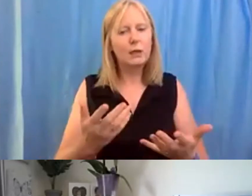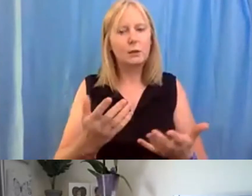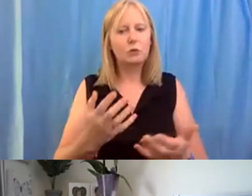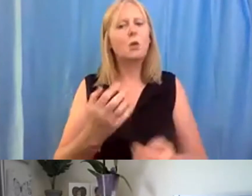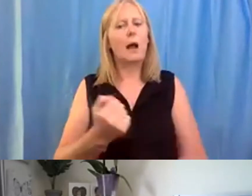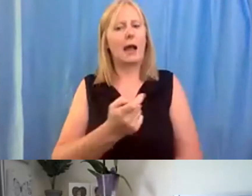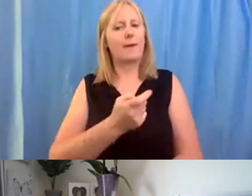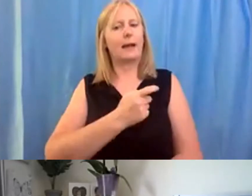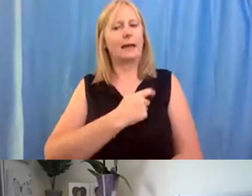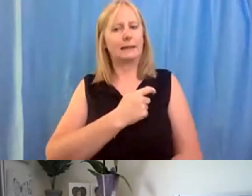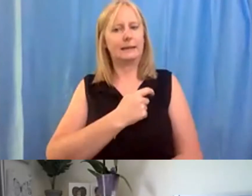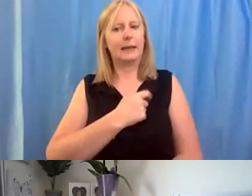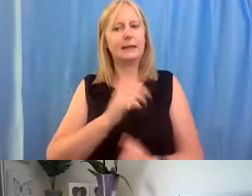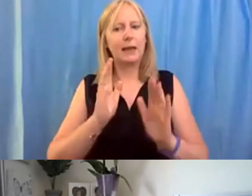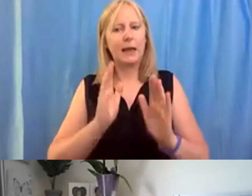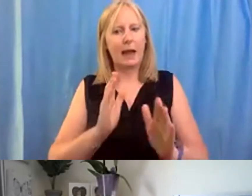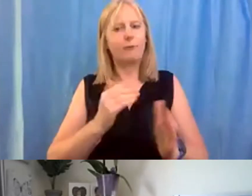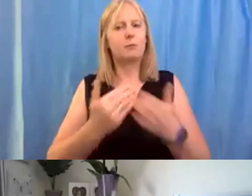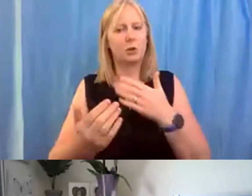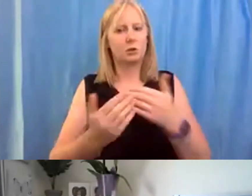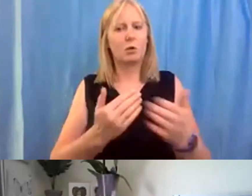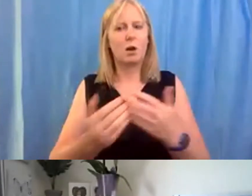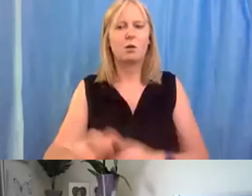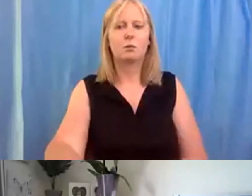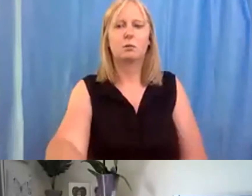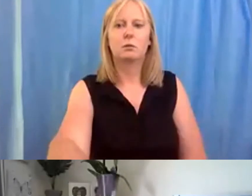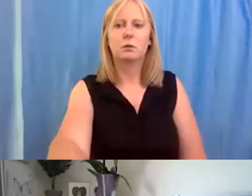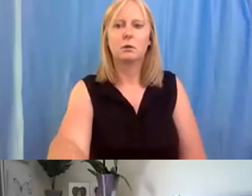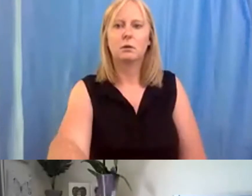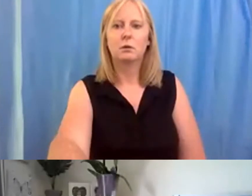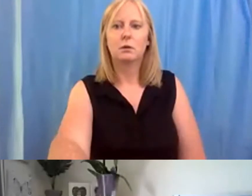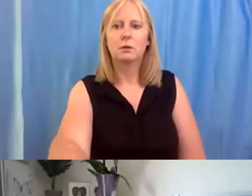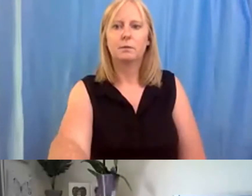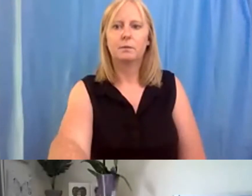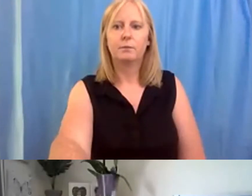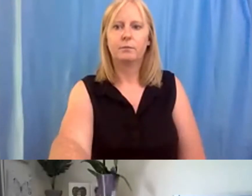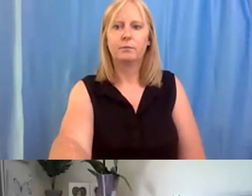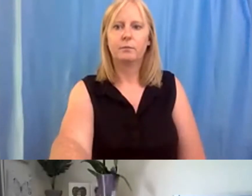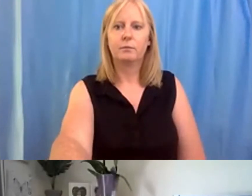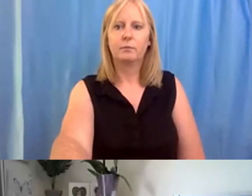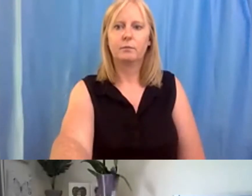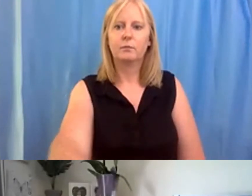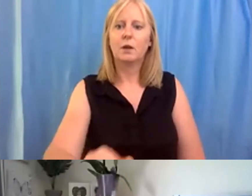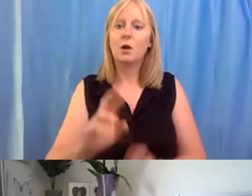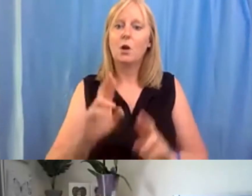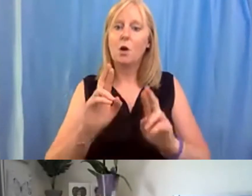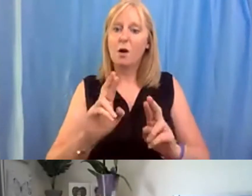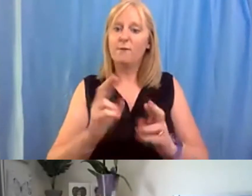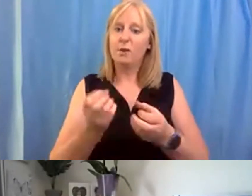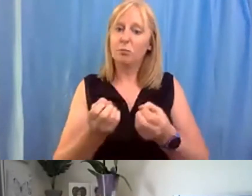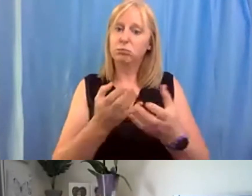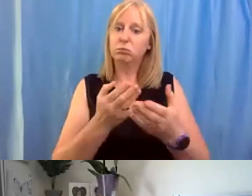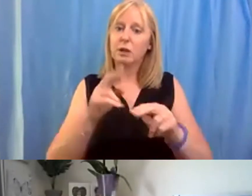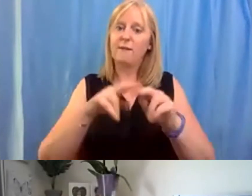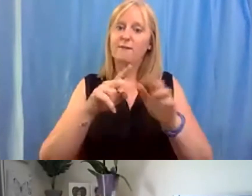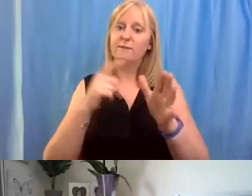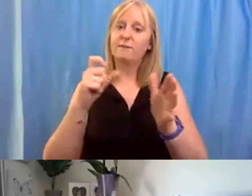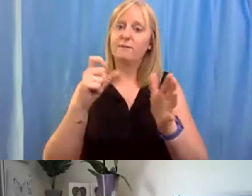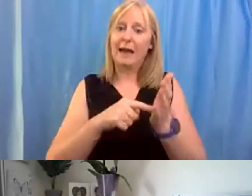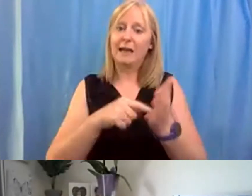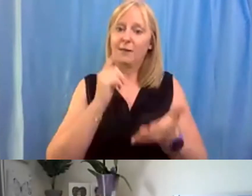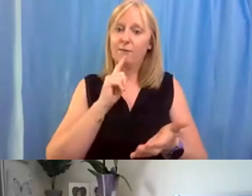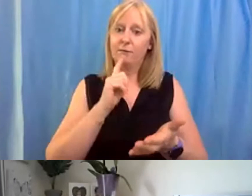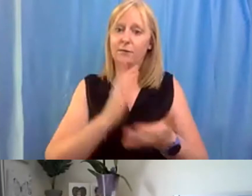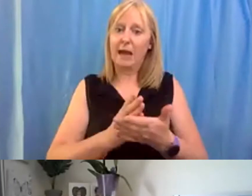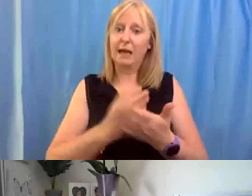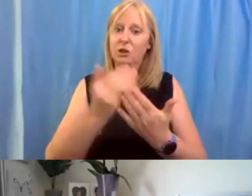think, that just needs to be soothed out a wee bit. And hopefully with a fact sheet, which was what was suggested as a kind of